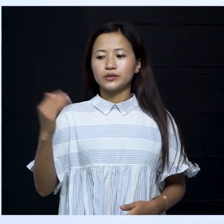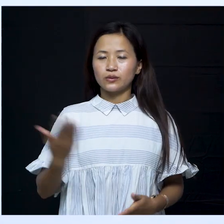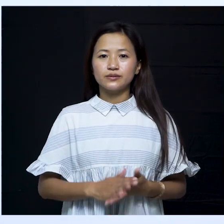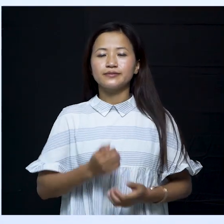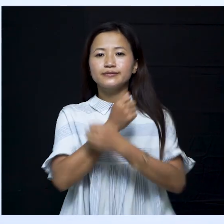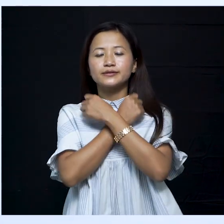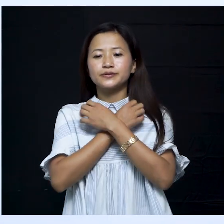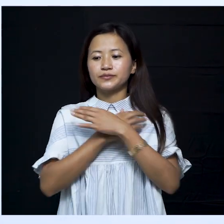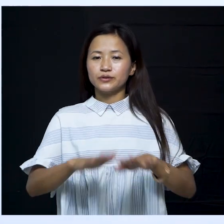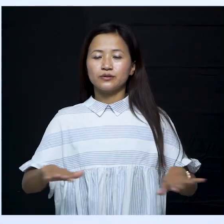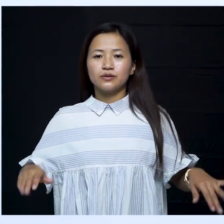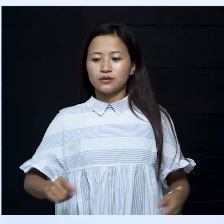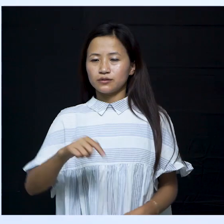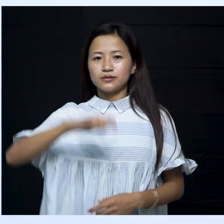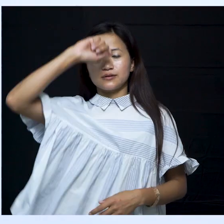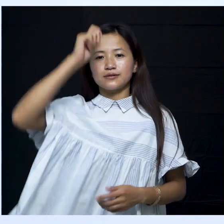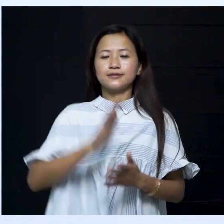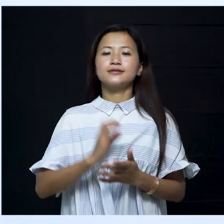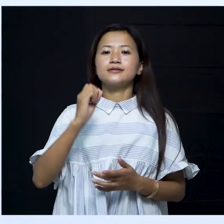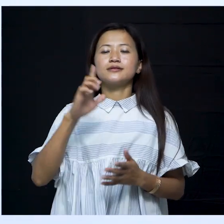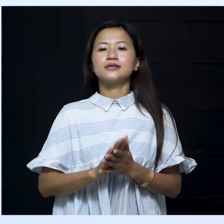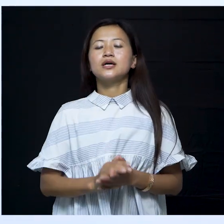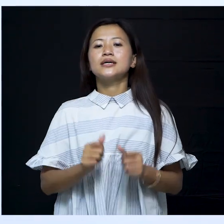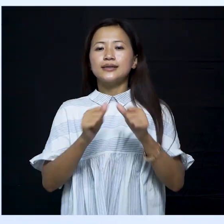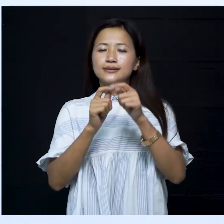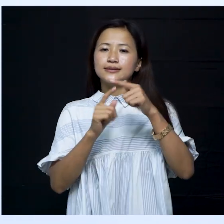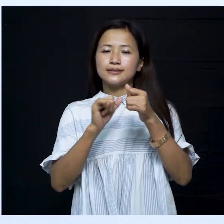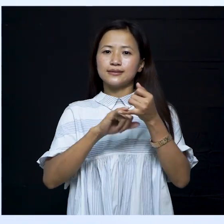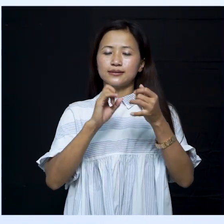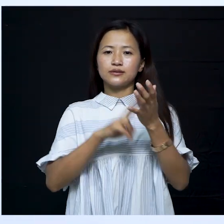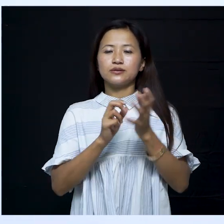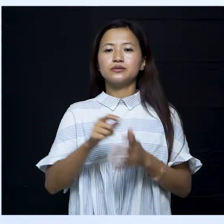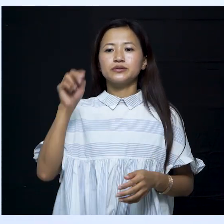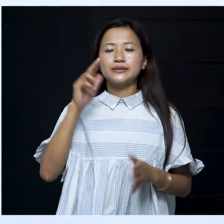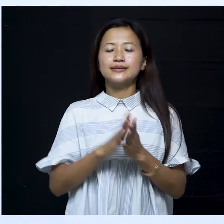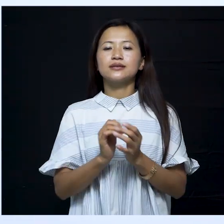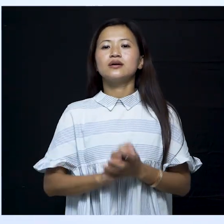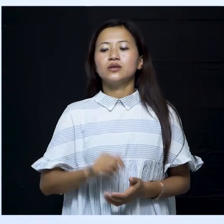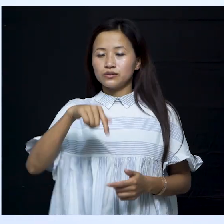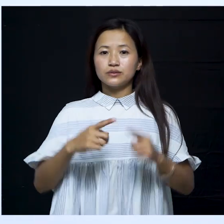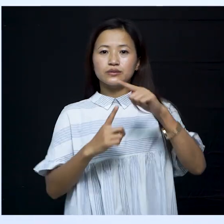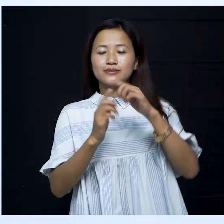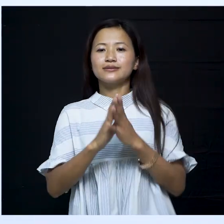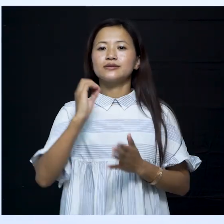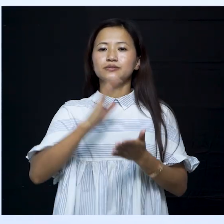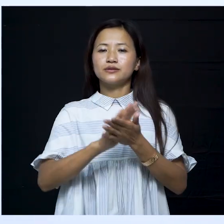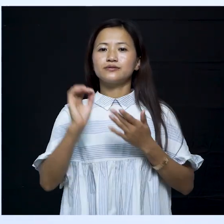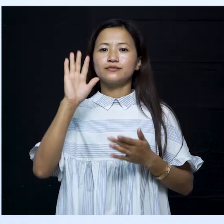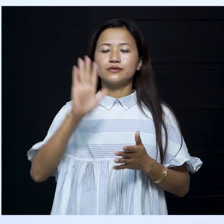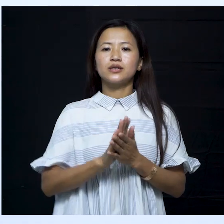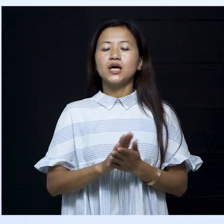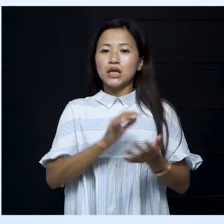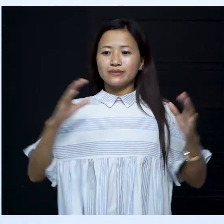Welcome, my dear students, to this English class with me, your tutor, Atinyo Sekose. Today's topic is Chapter 5, that is